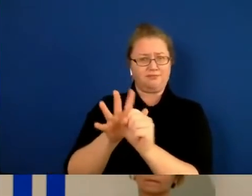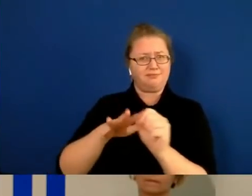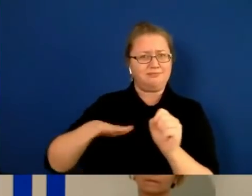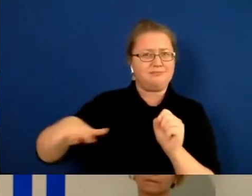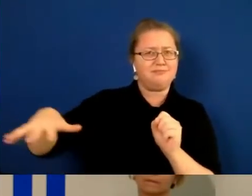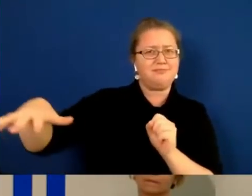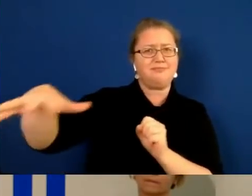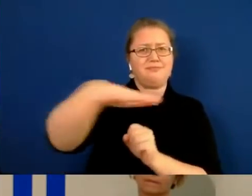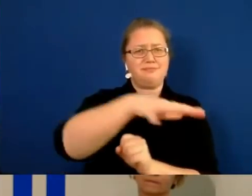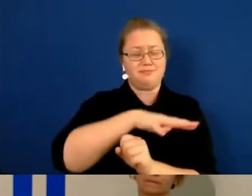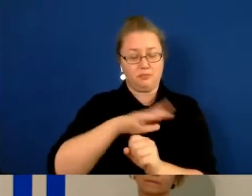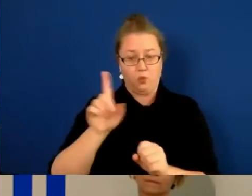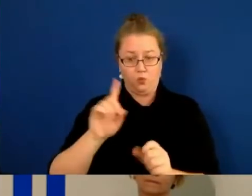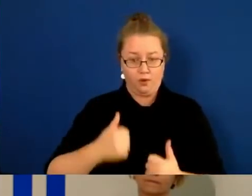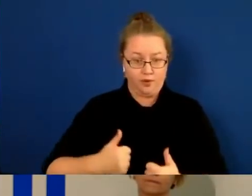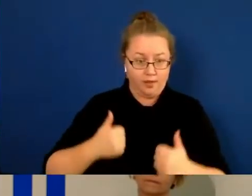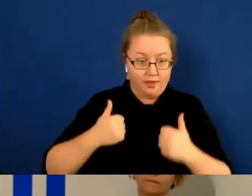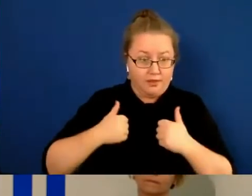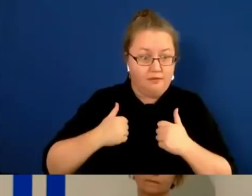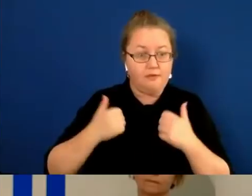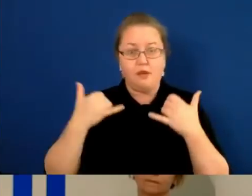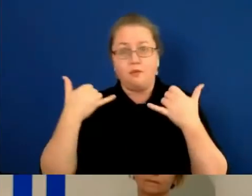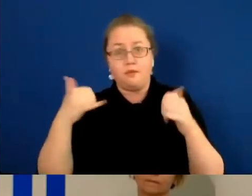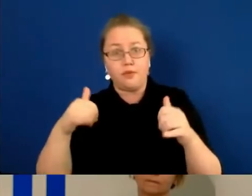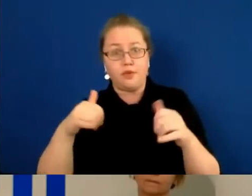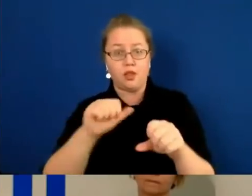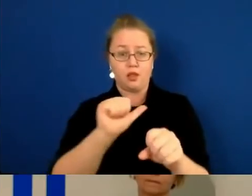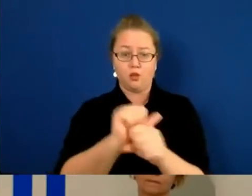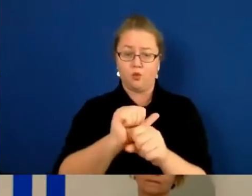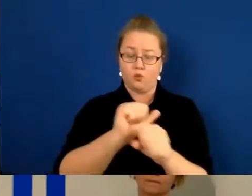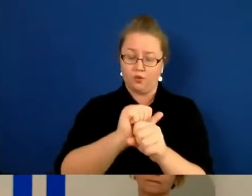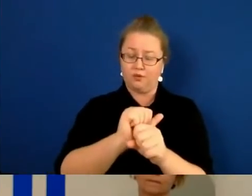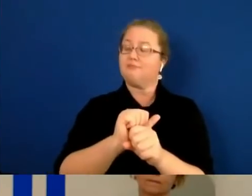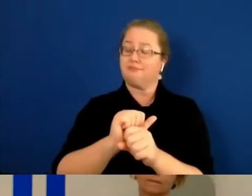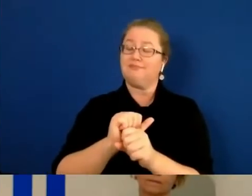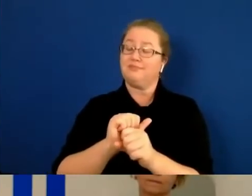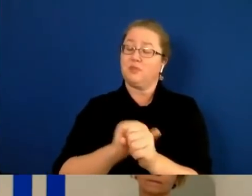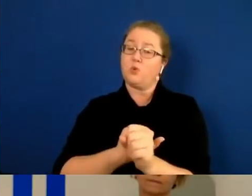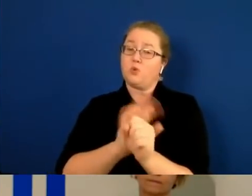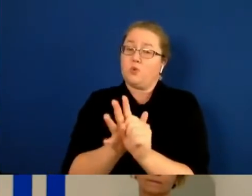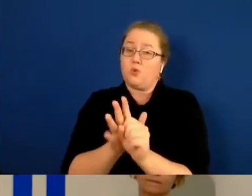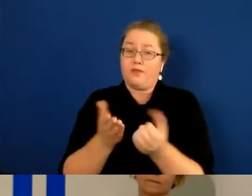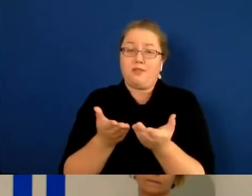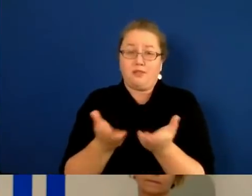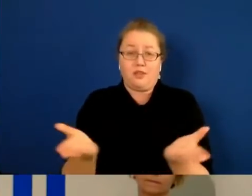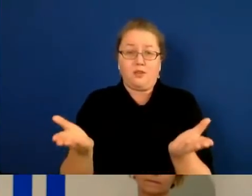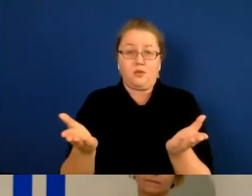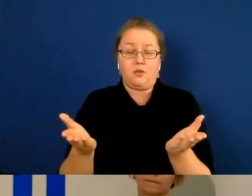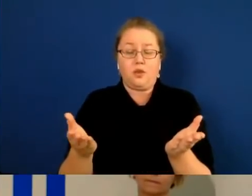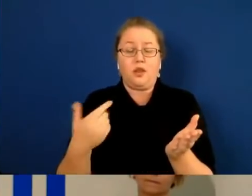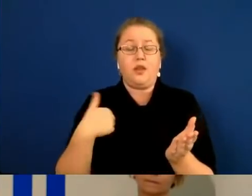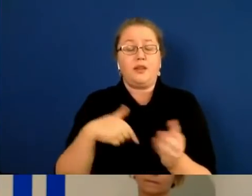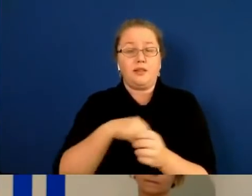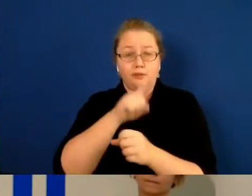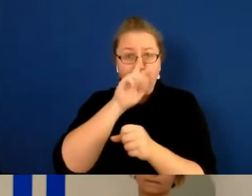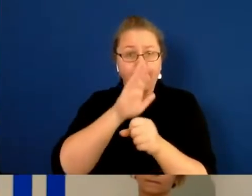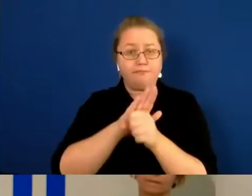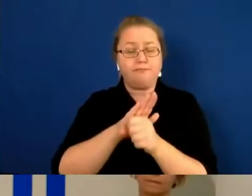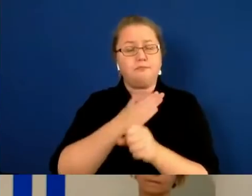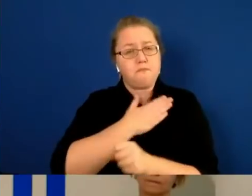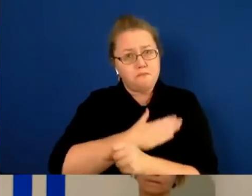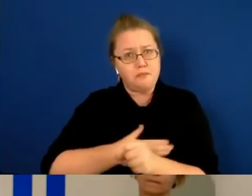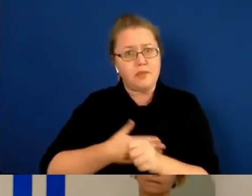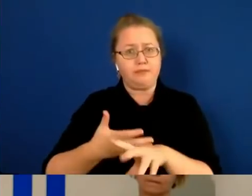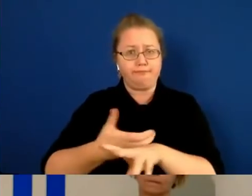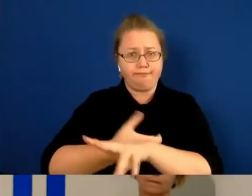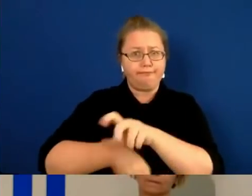Learn, adapt, stop the spread. That has been the key to our collective and individual success. It will continue to be. And we